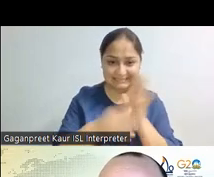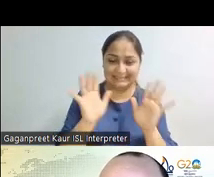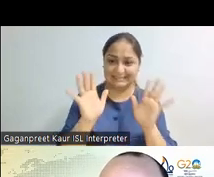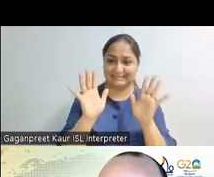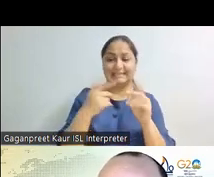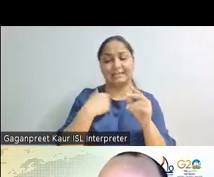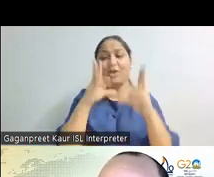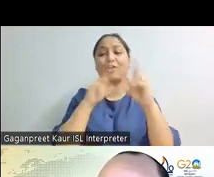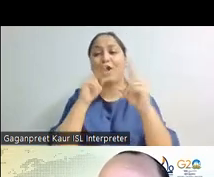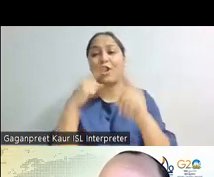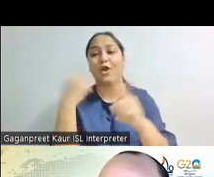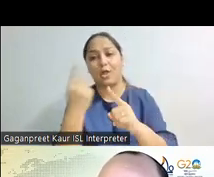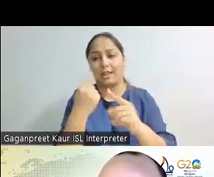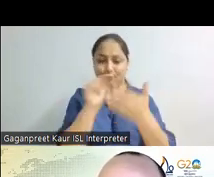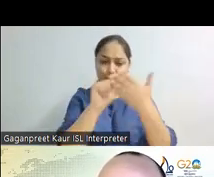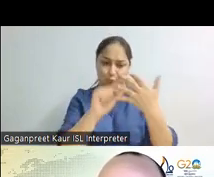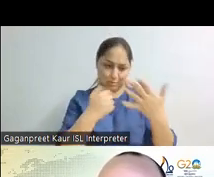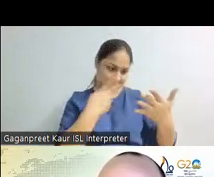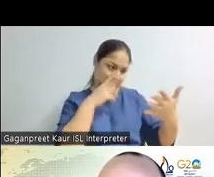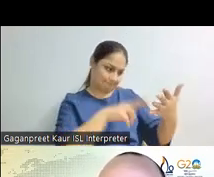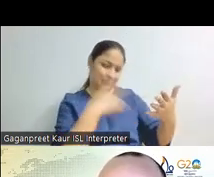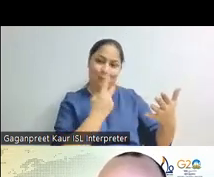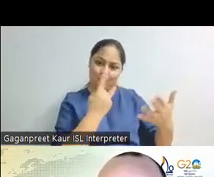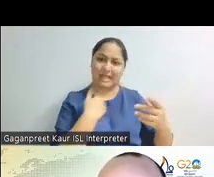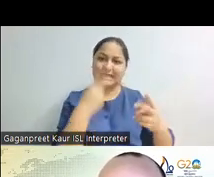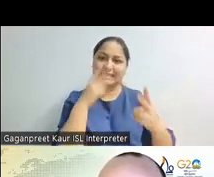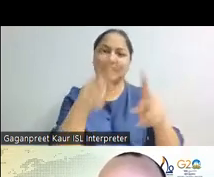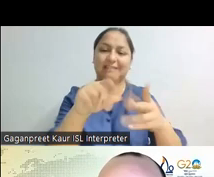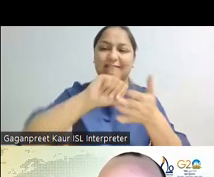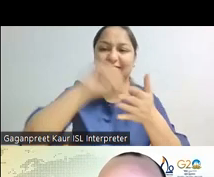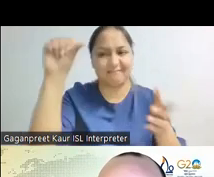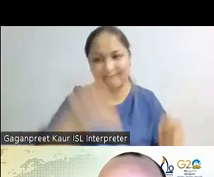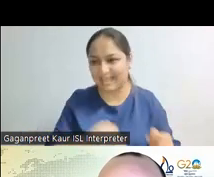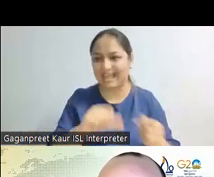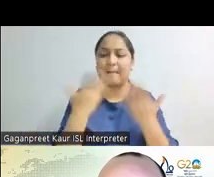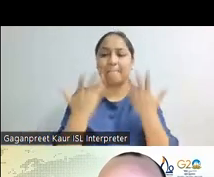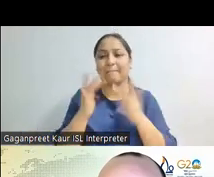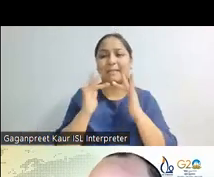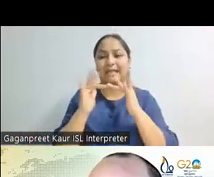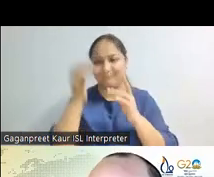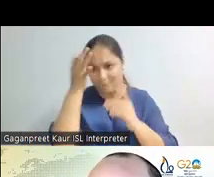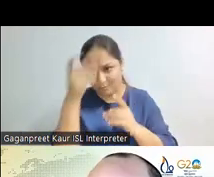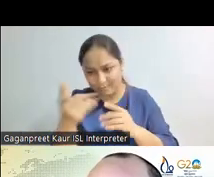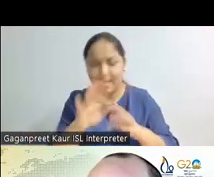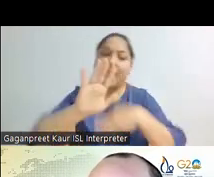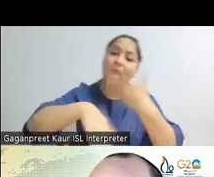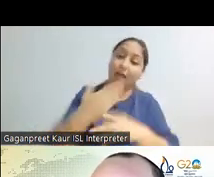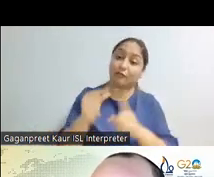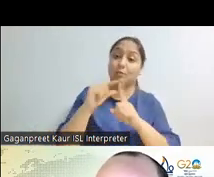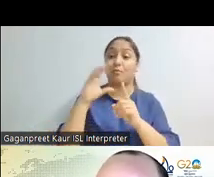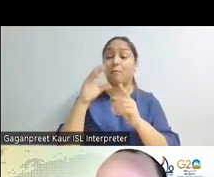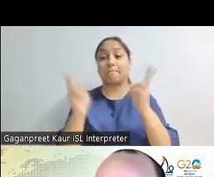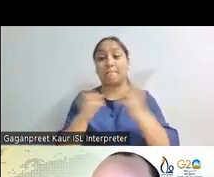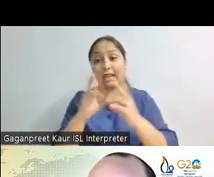through these issues and we can try to share a screenshot of this whiteboard post-meeting. So within that